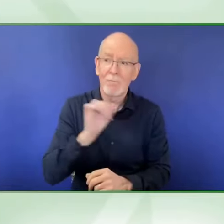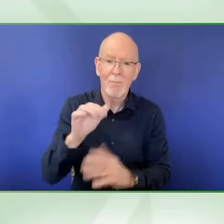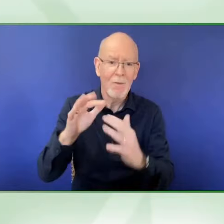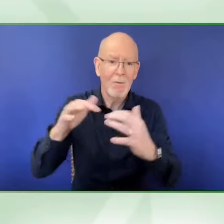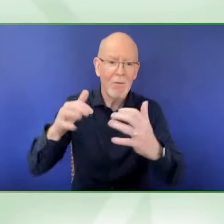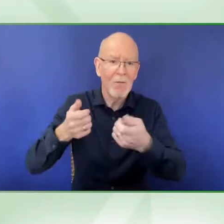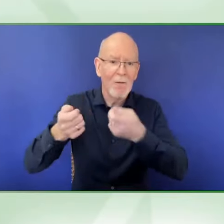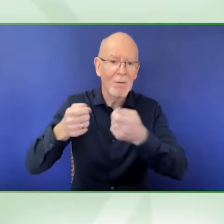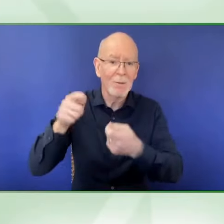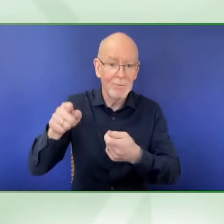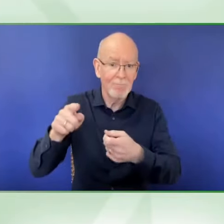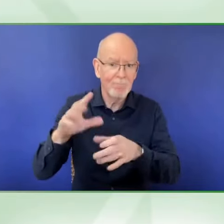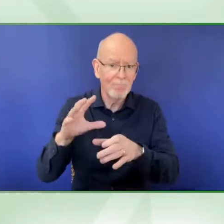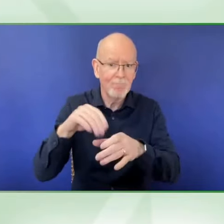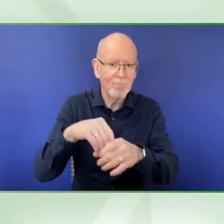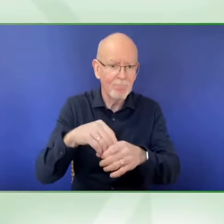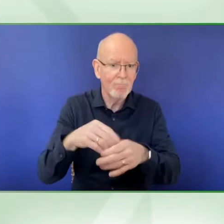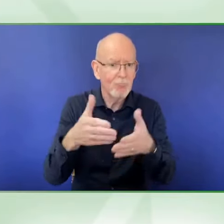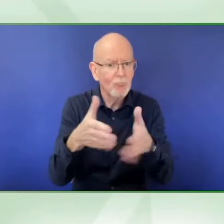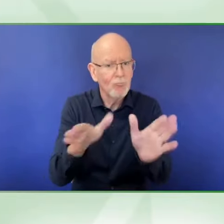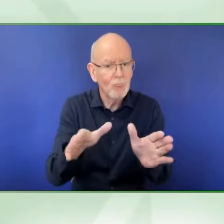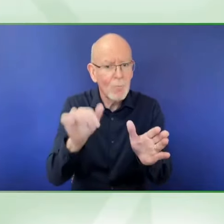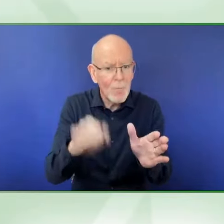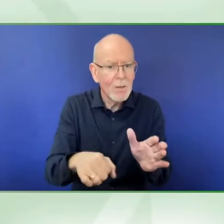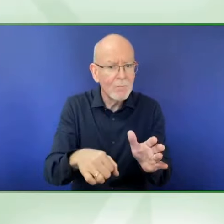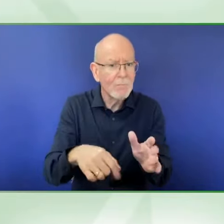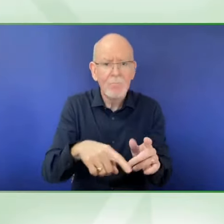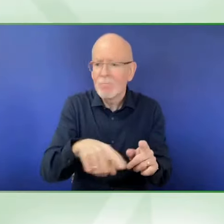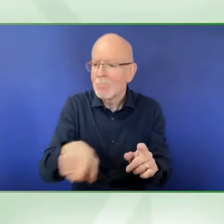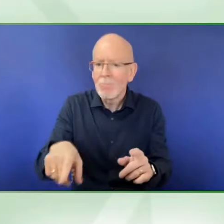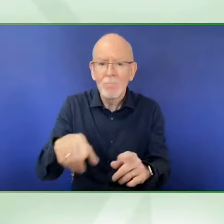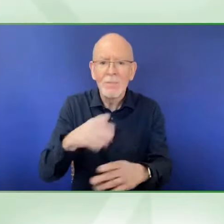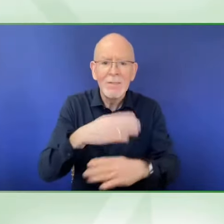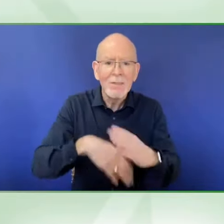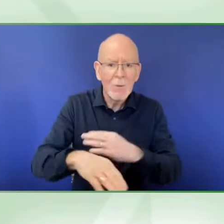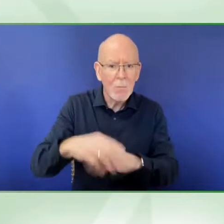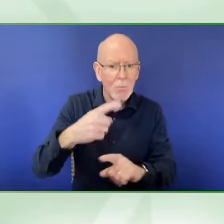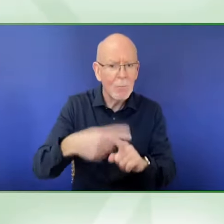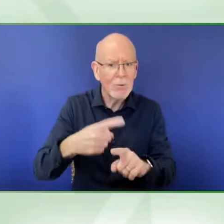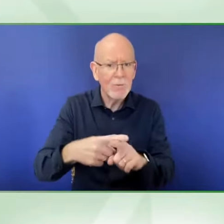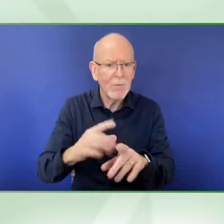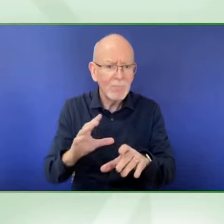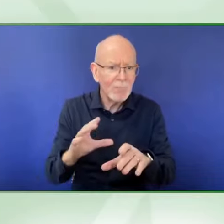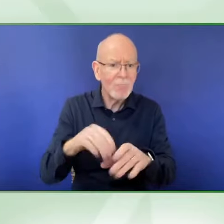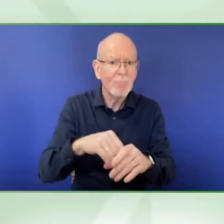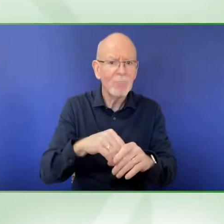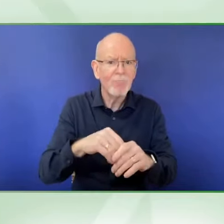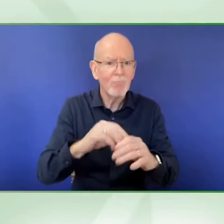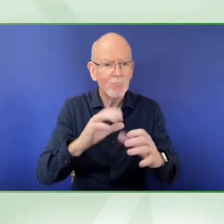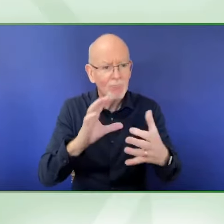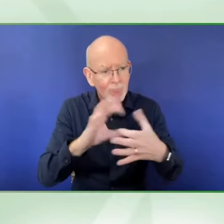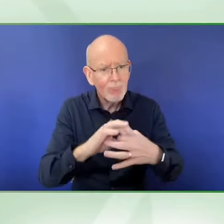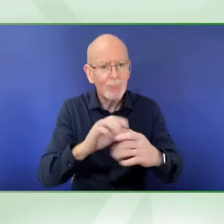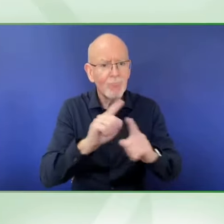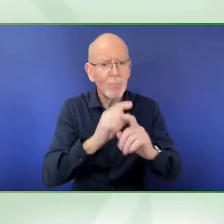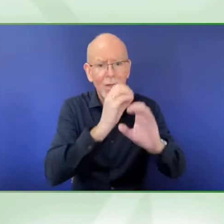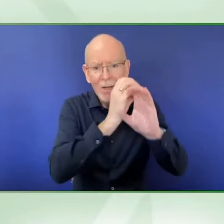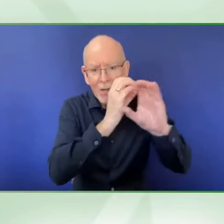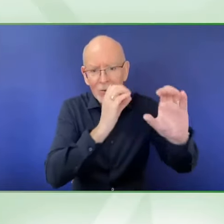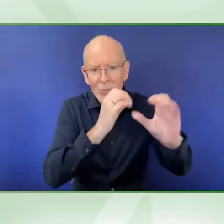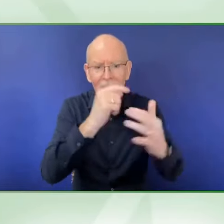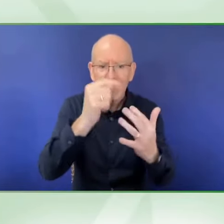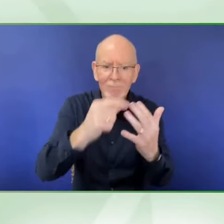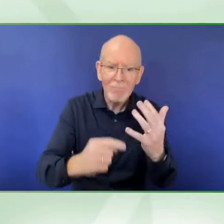Well, thank you. I just wanted to brief a little bit on how, going back to the other question, how can